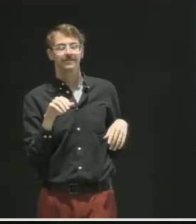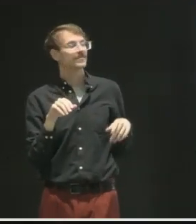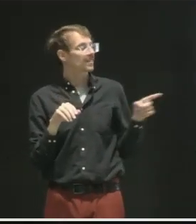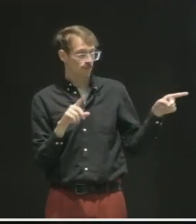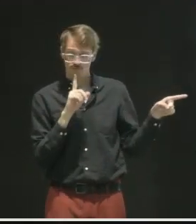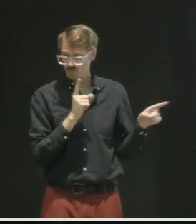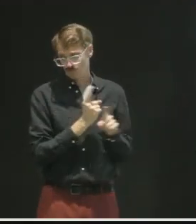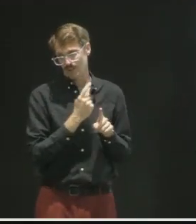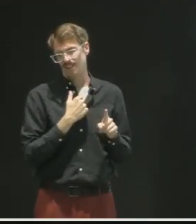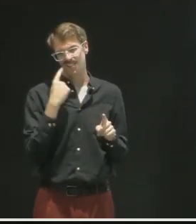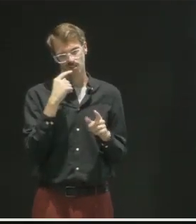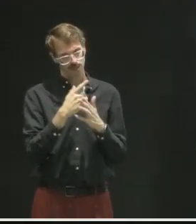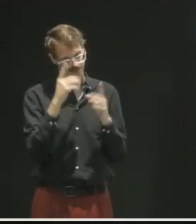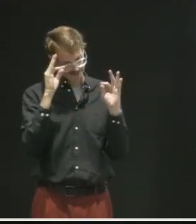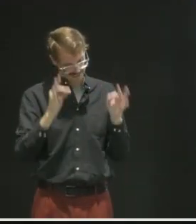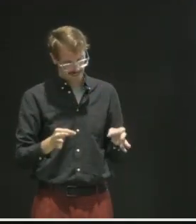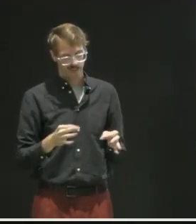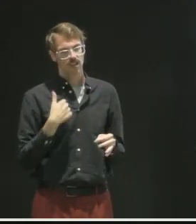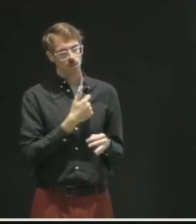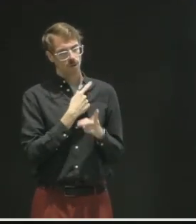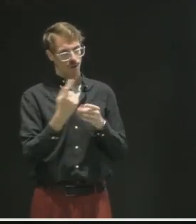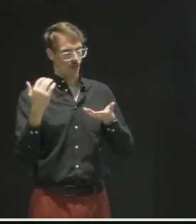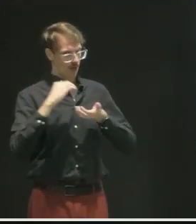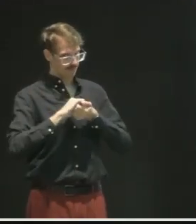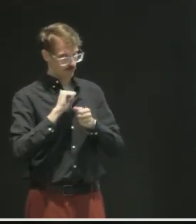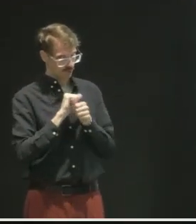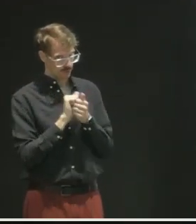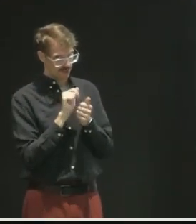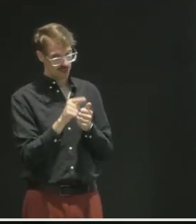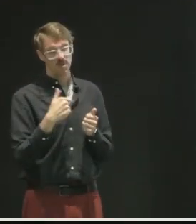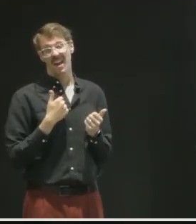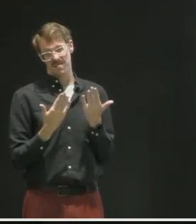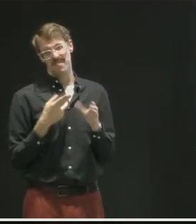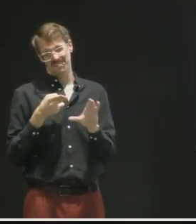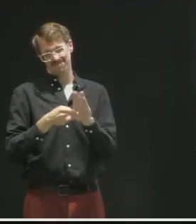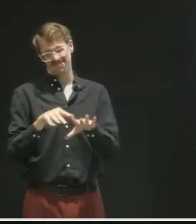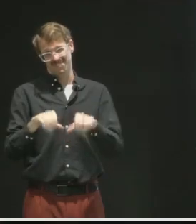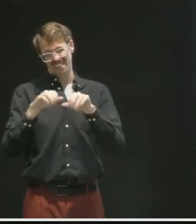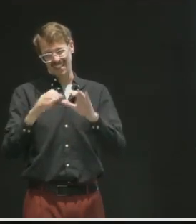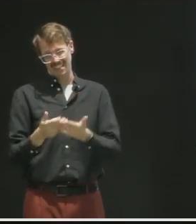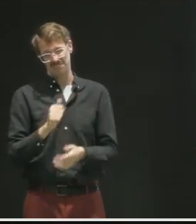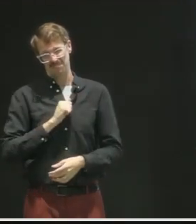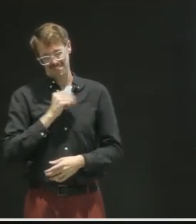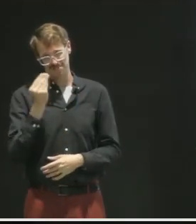and I really look forward to it, and maybe taking the course myself. I really want to take it.